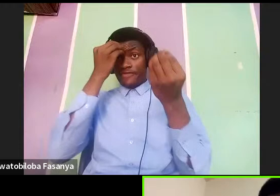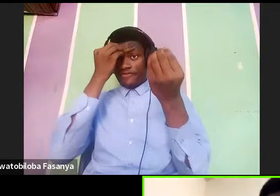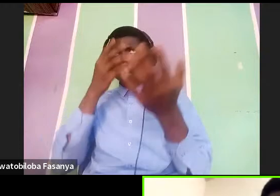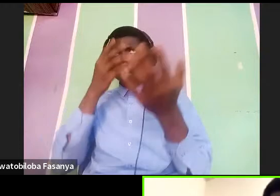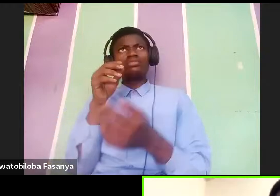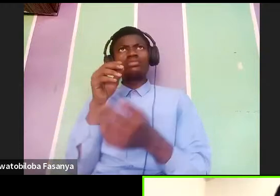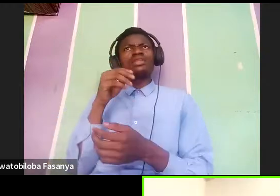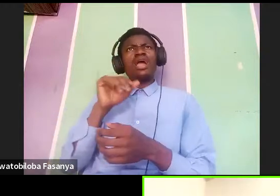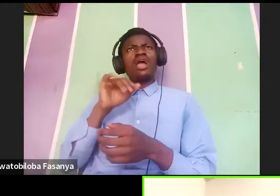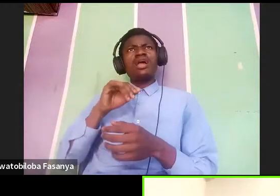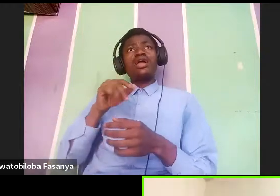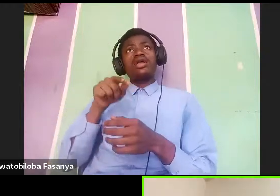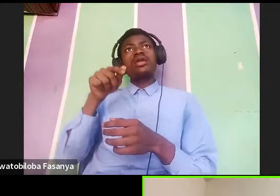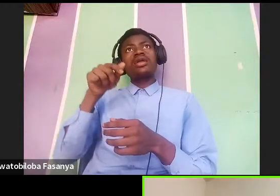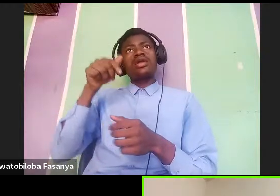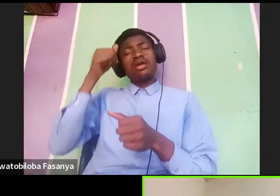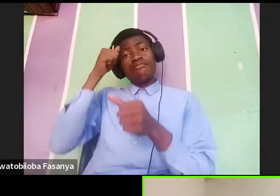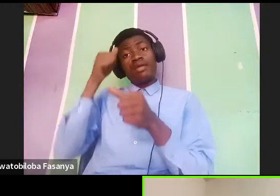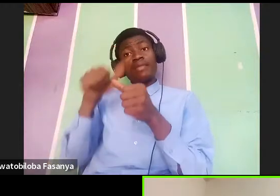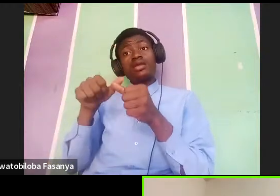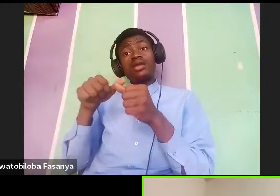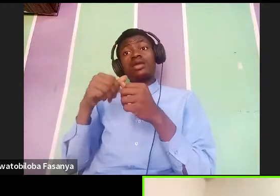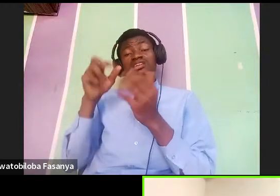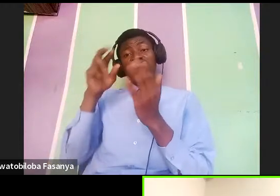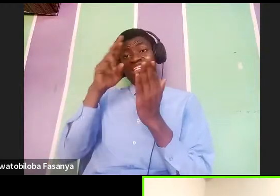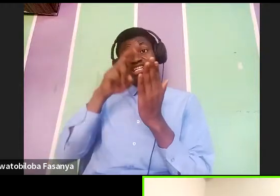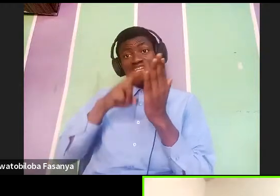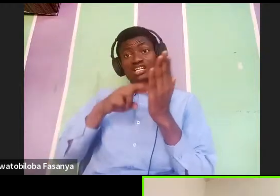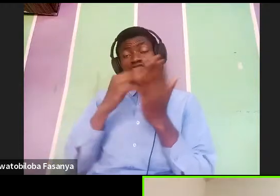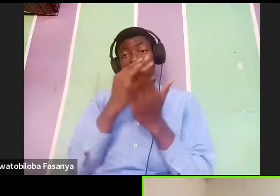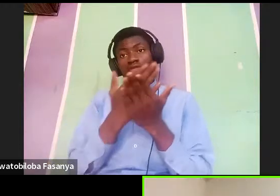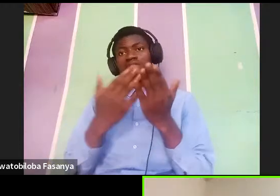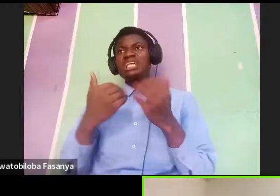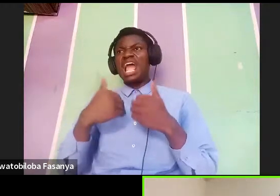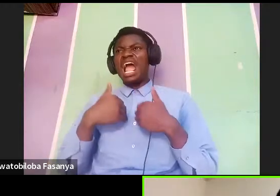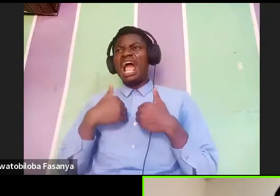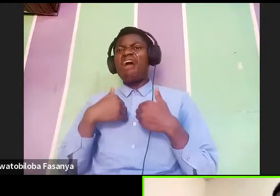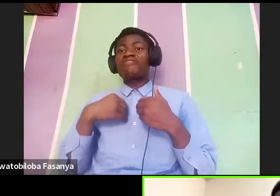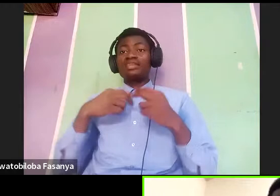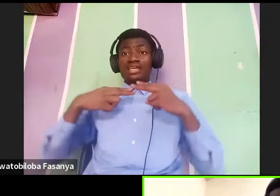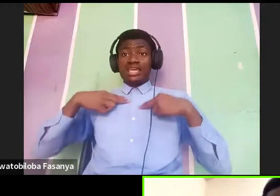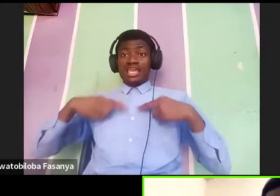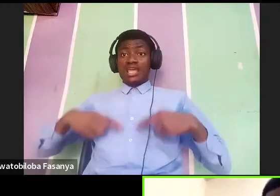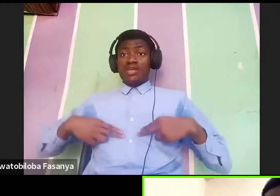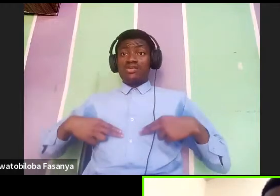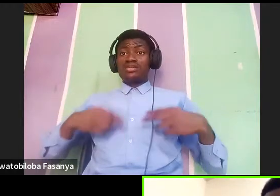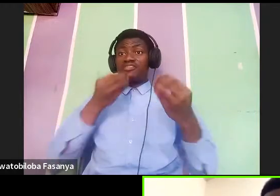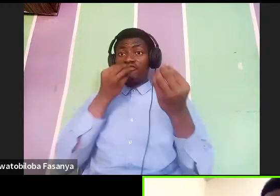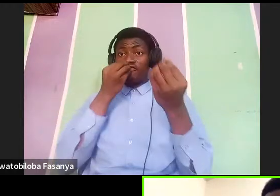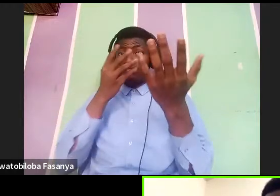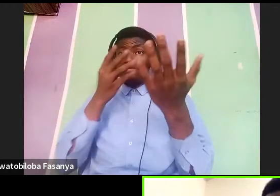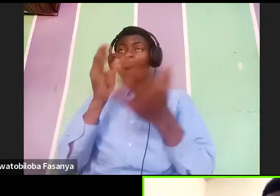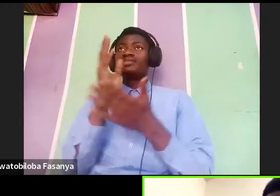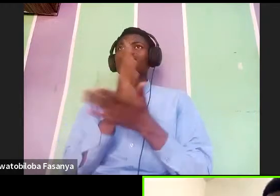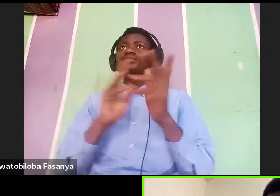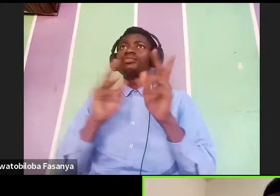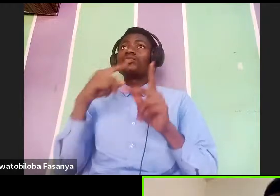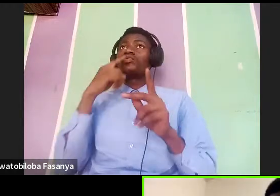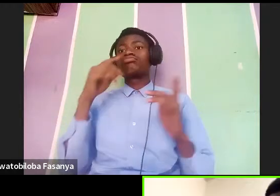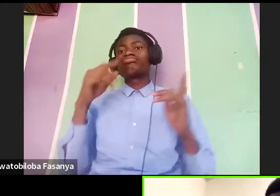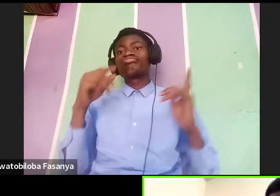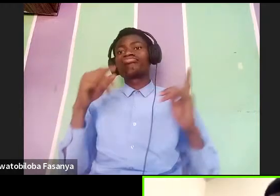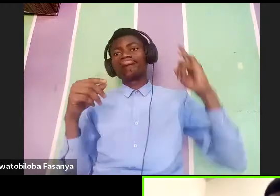about this information is for people who may be traveling home and they may not really have health centers very close to them or